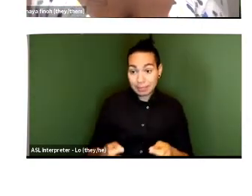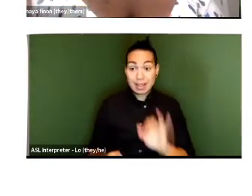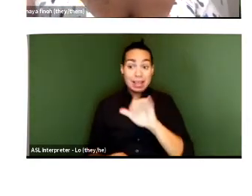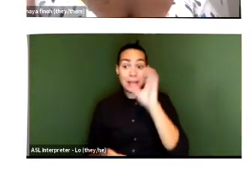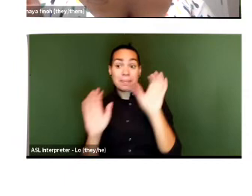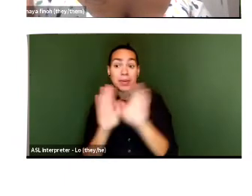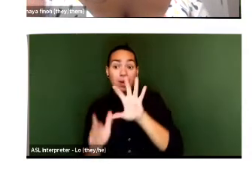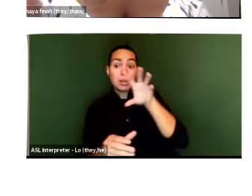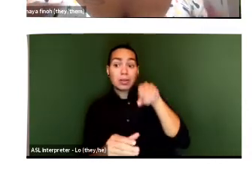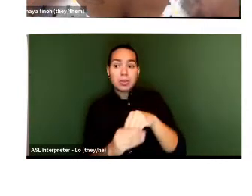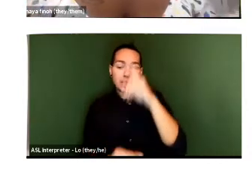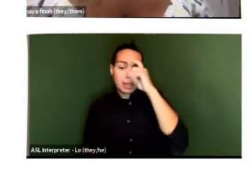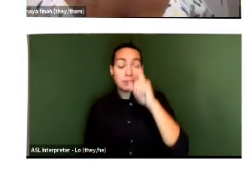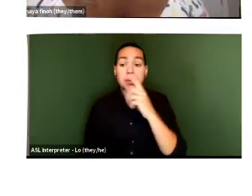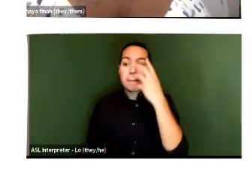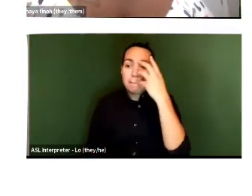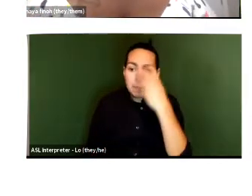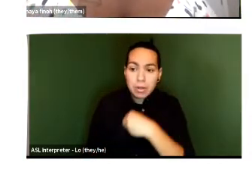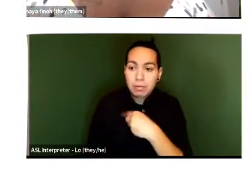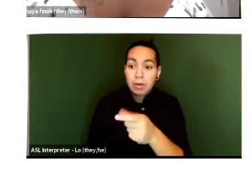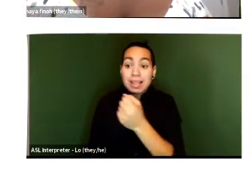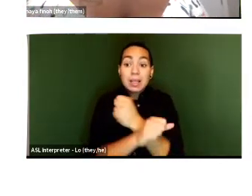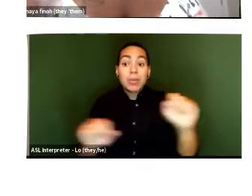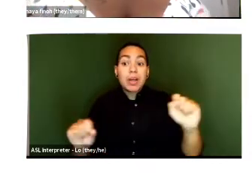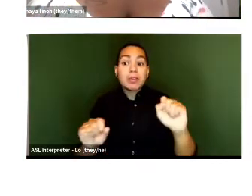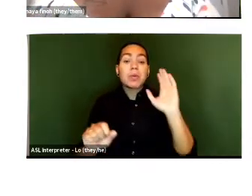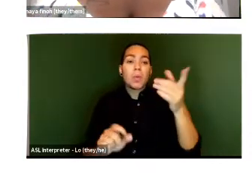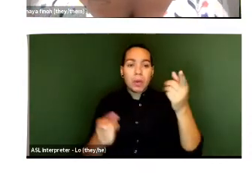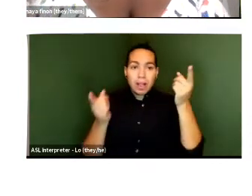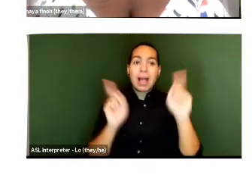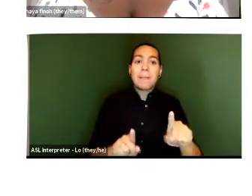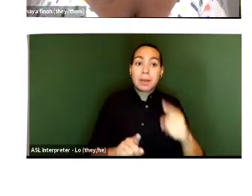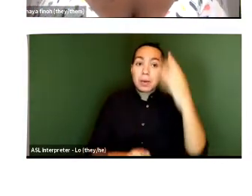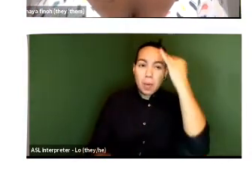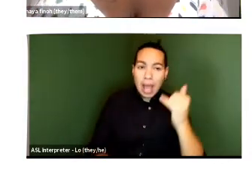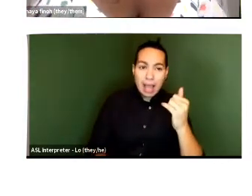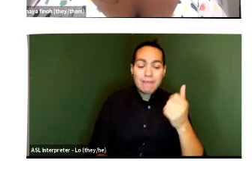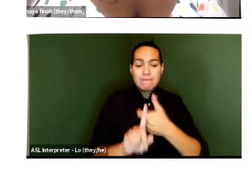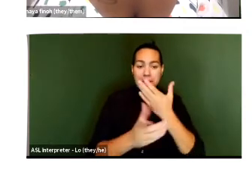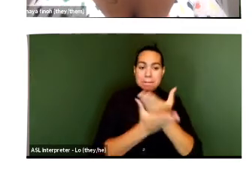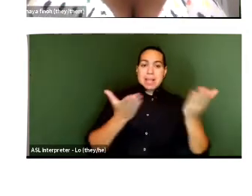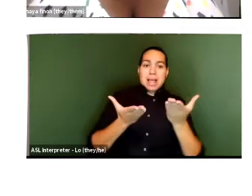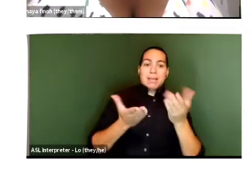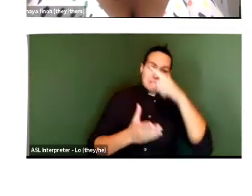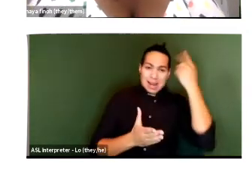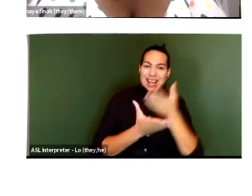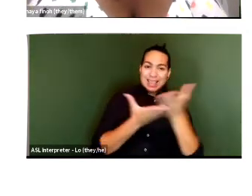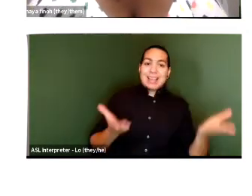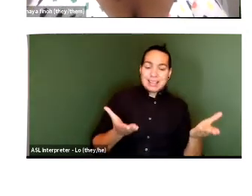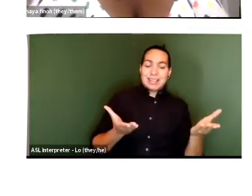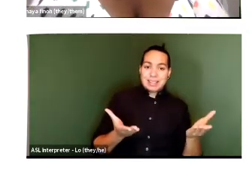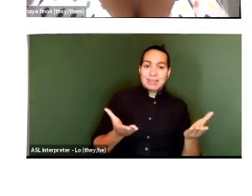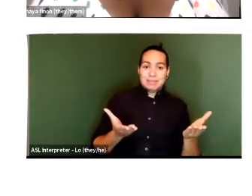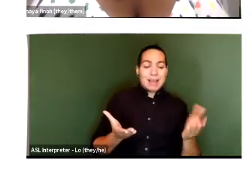think it's a beautiful sentiment. Like, liberation will come from a Black thing. Like, I think that's beautiful. Also, before we